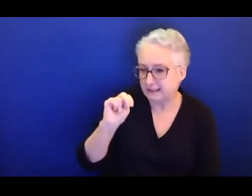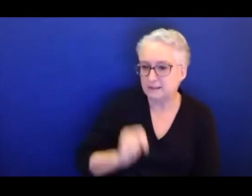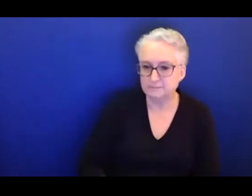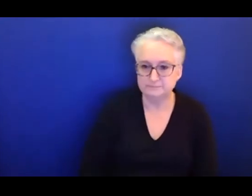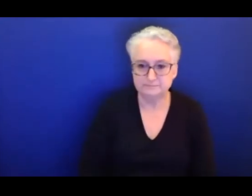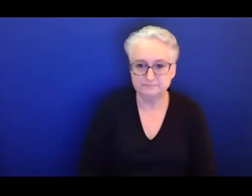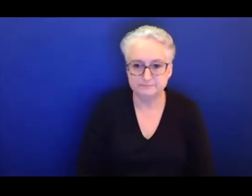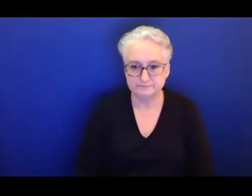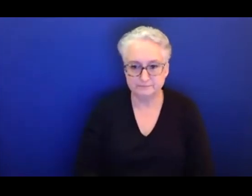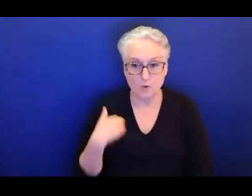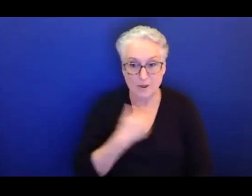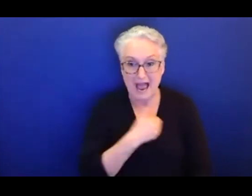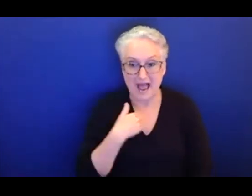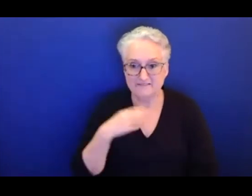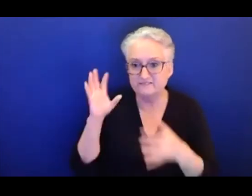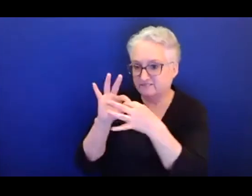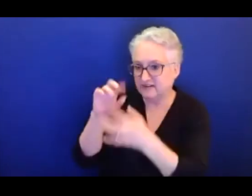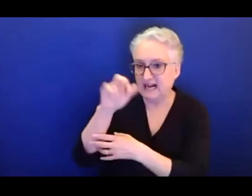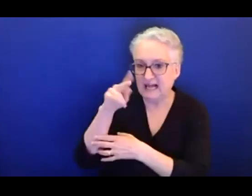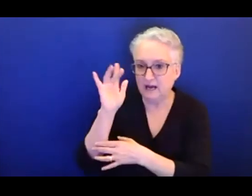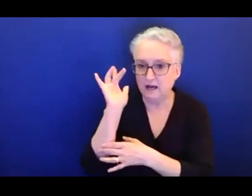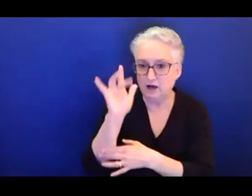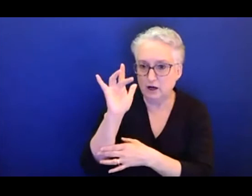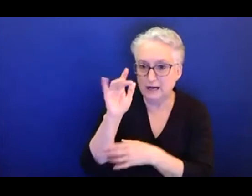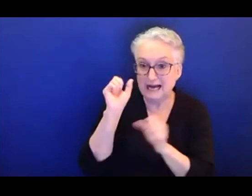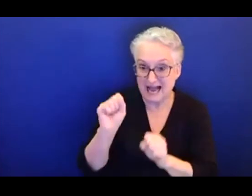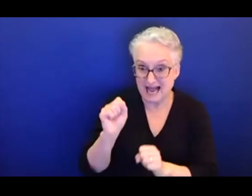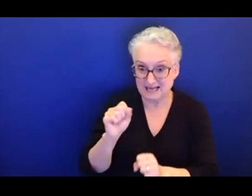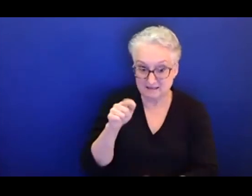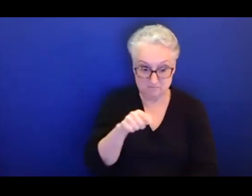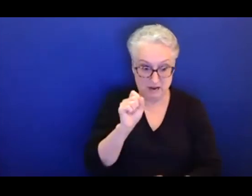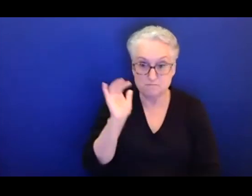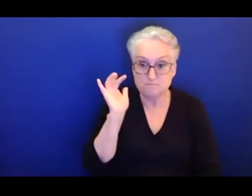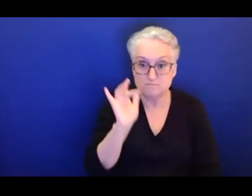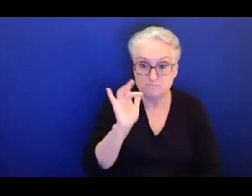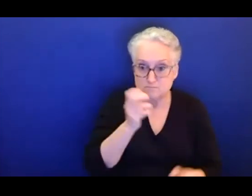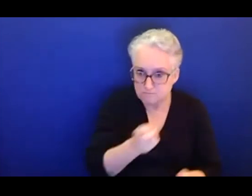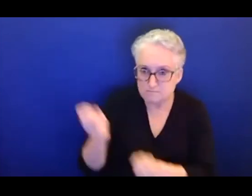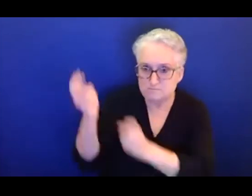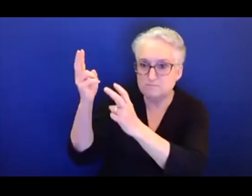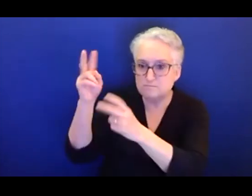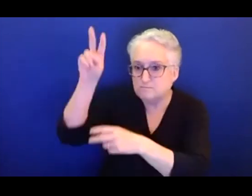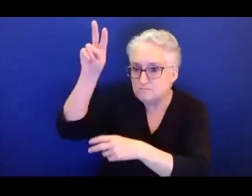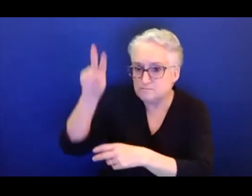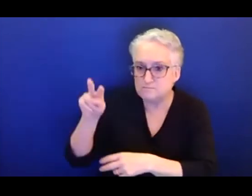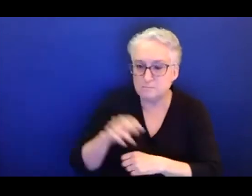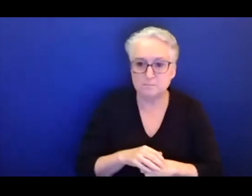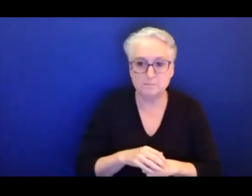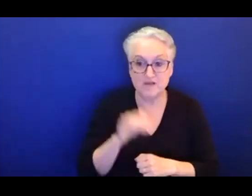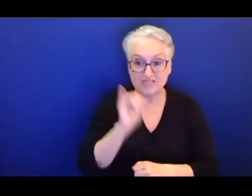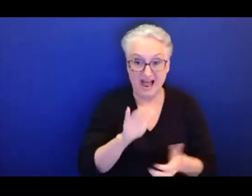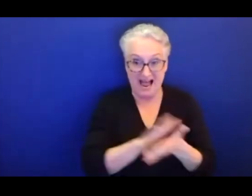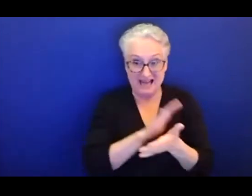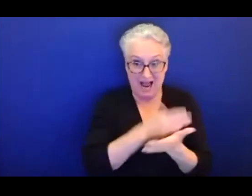That can be done at the link here. And like I said, once I upload this document, you'll have access to this link. The link is also